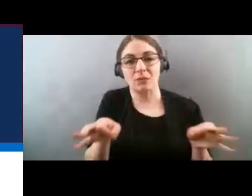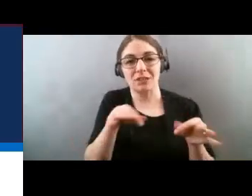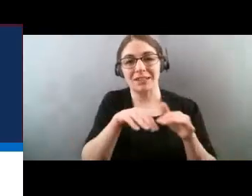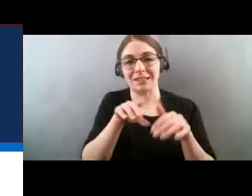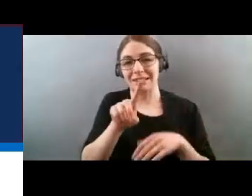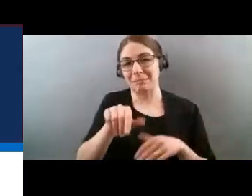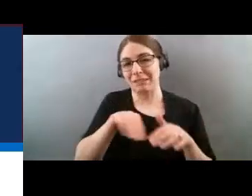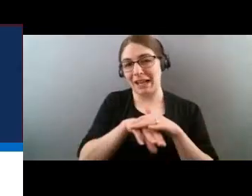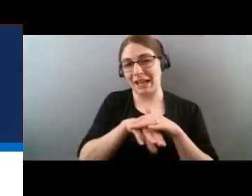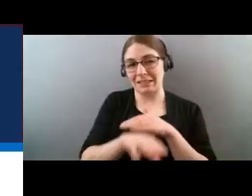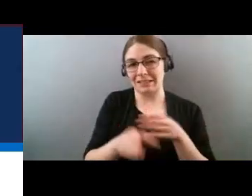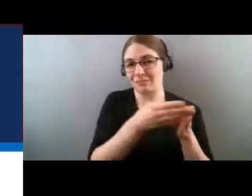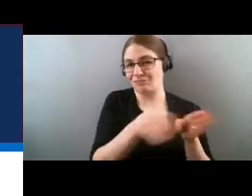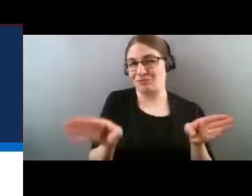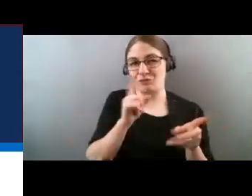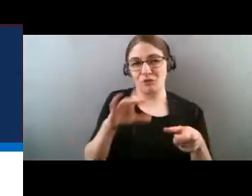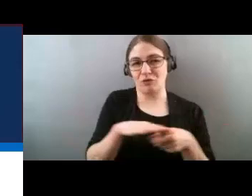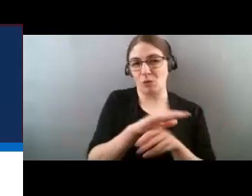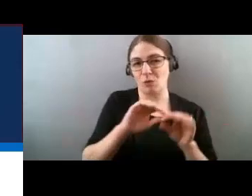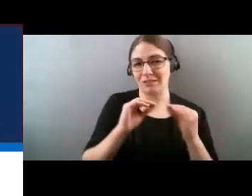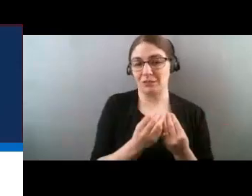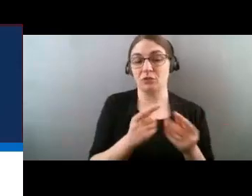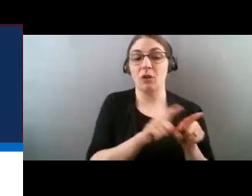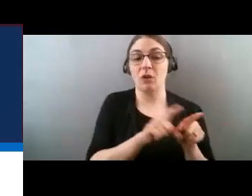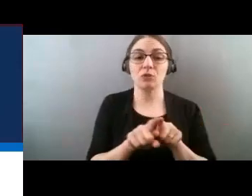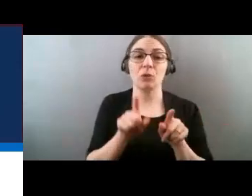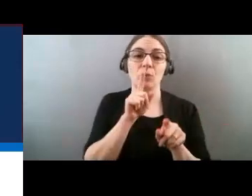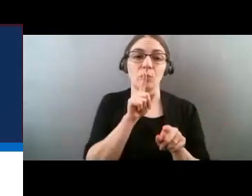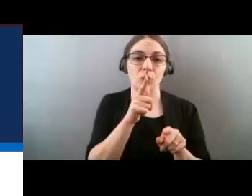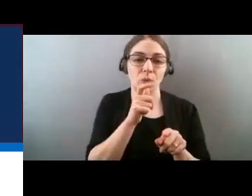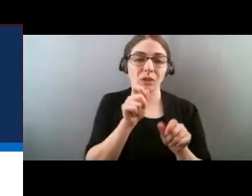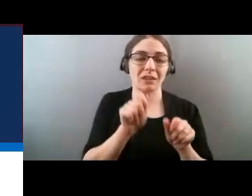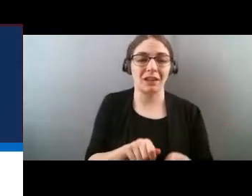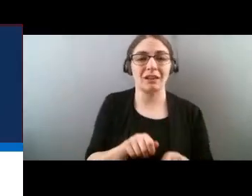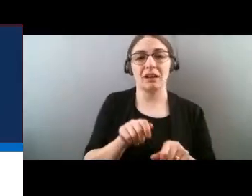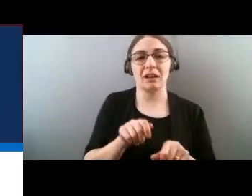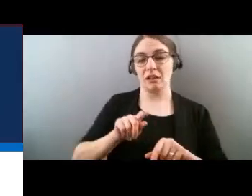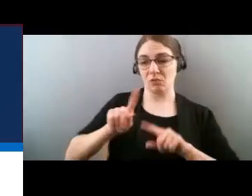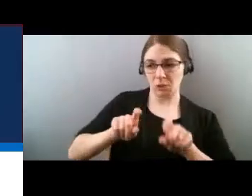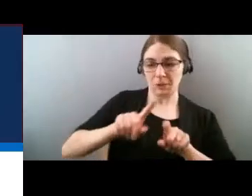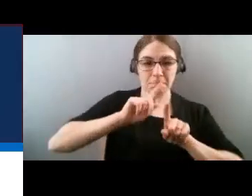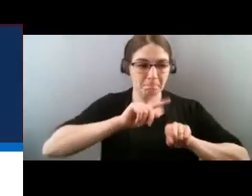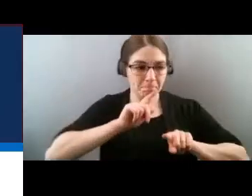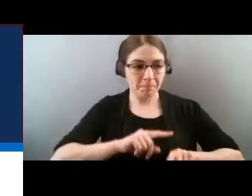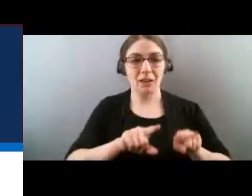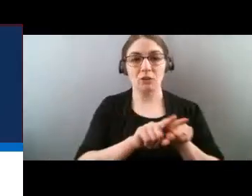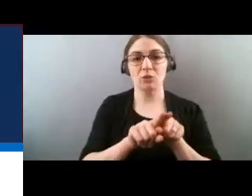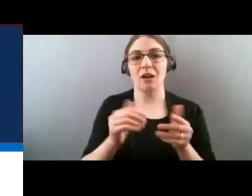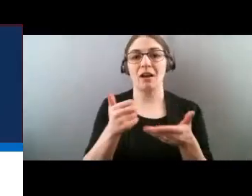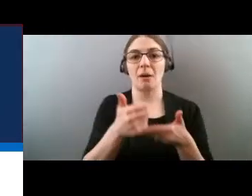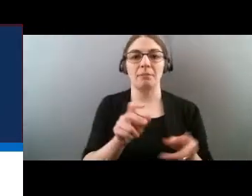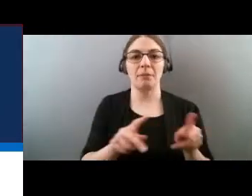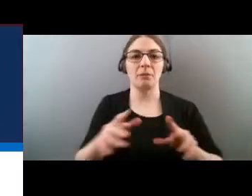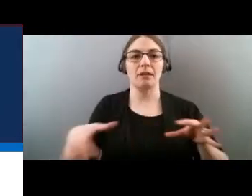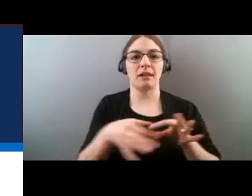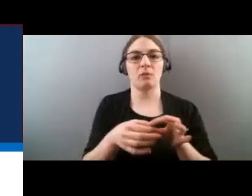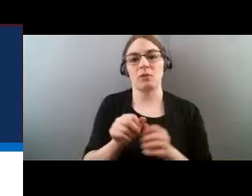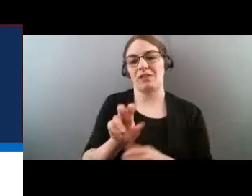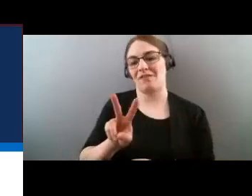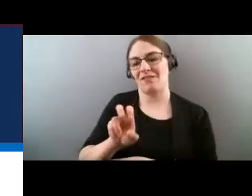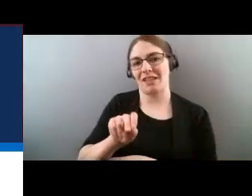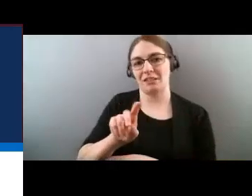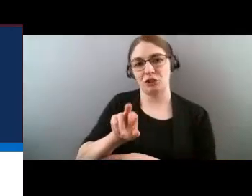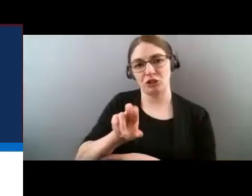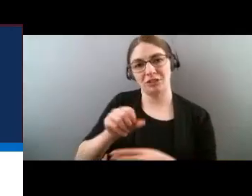organization, and who can answer questions and connect people with vendors and other agencies and that sort of thing. And then we